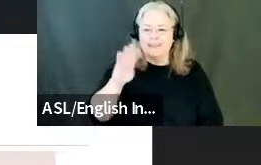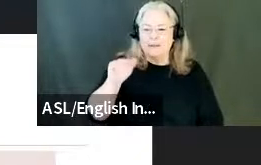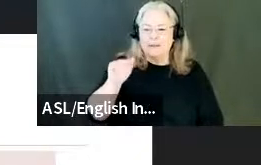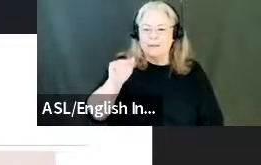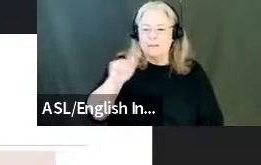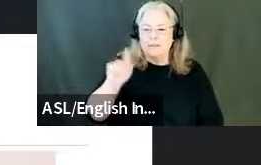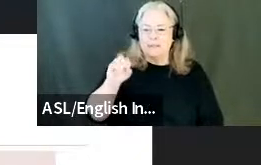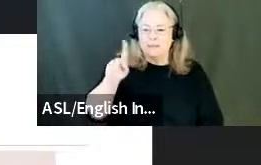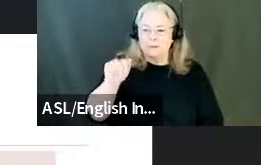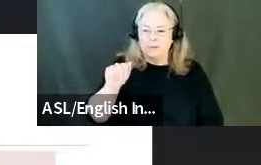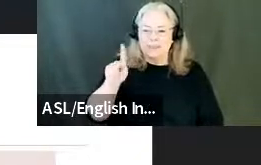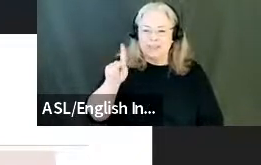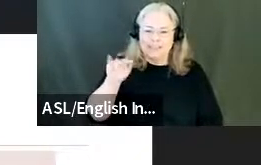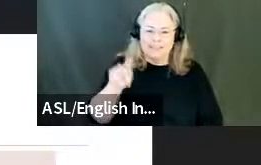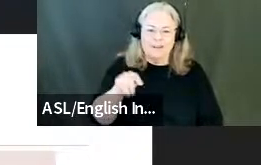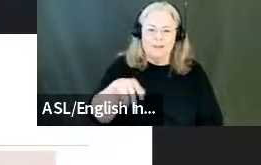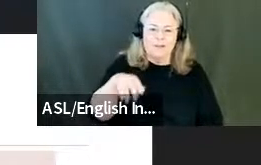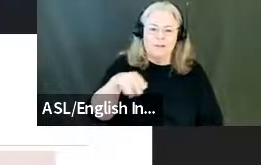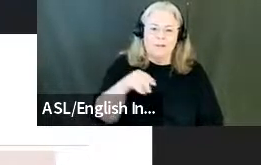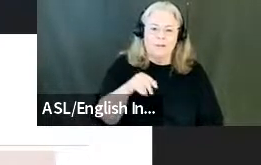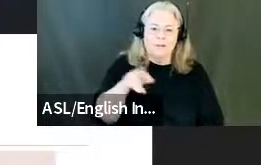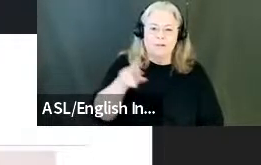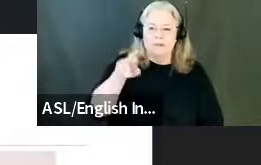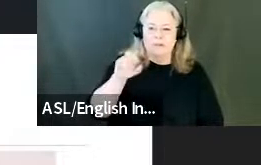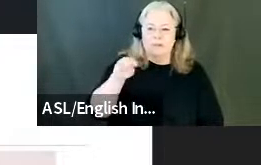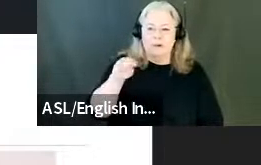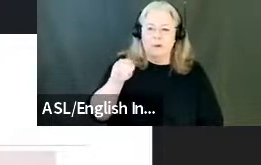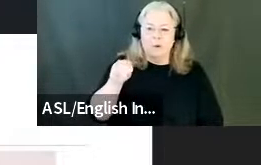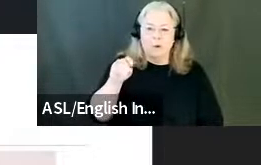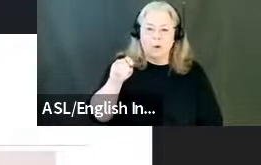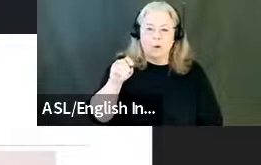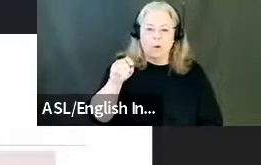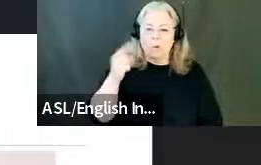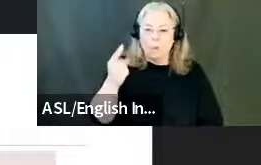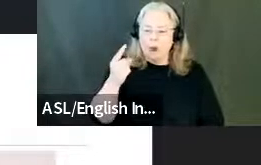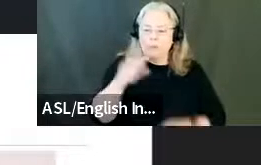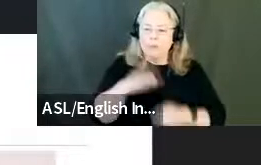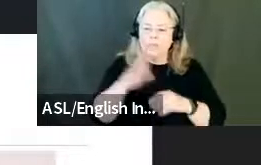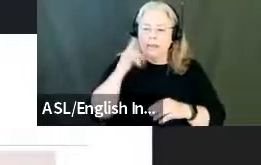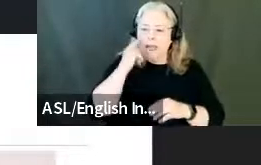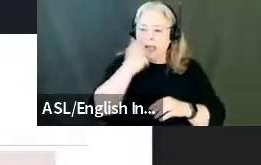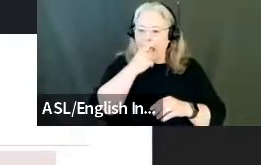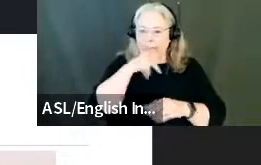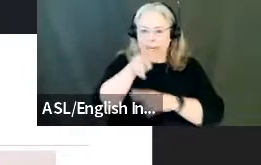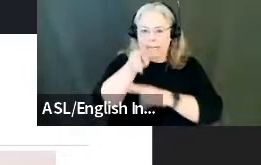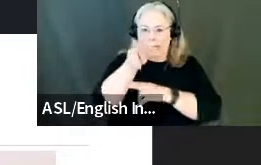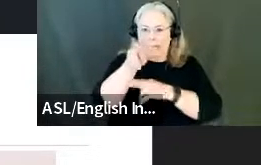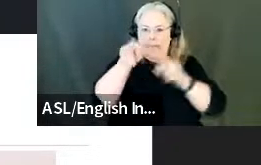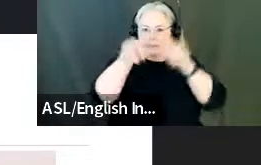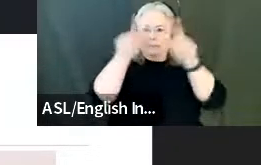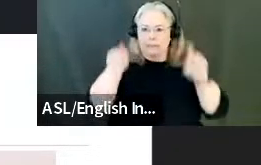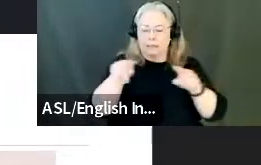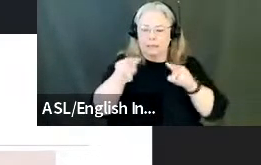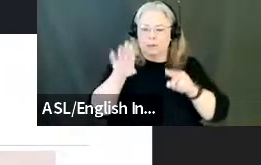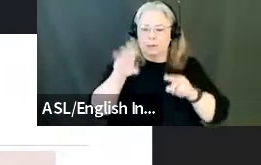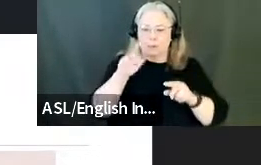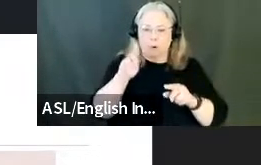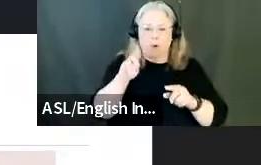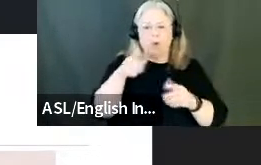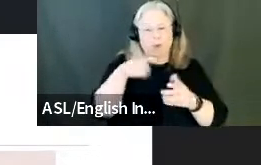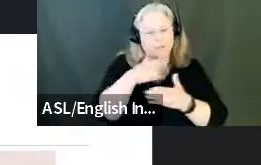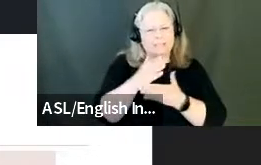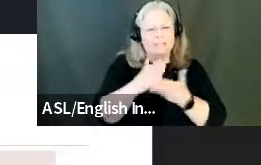Remo 1 was what's on your iGaze board. And you do have a piece, I think, of Remo 2 that's